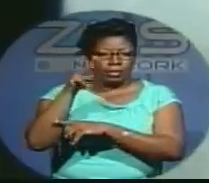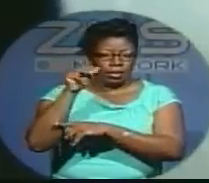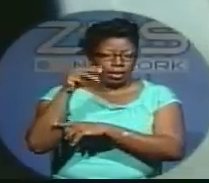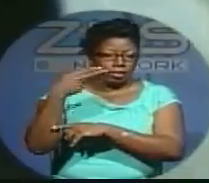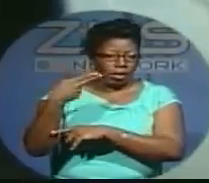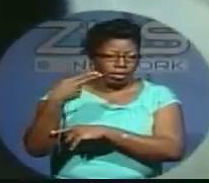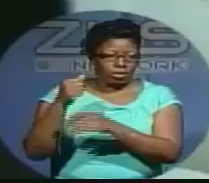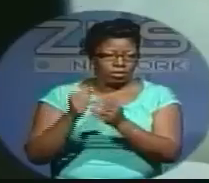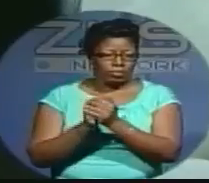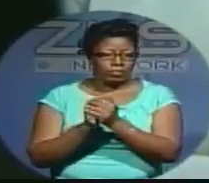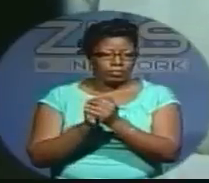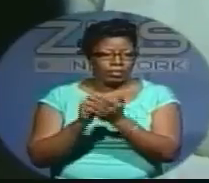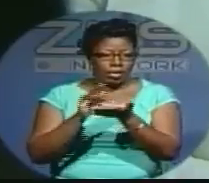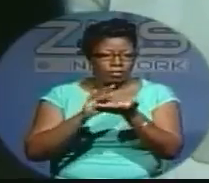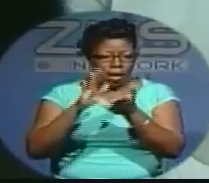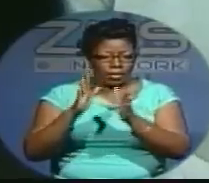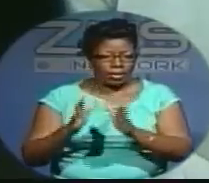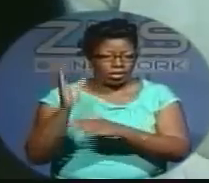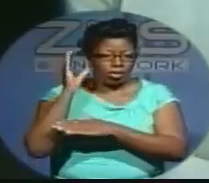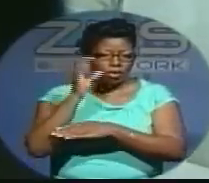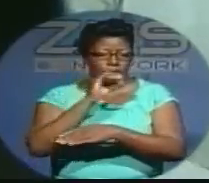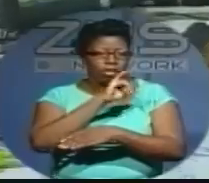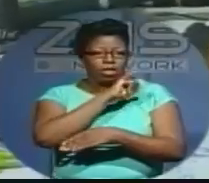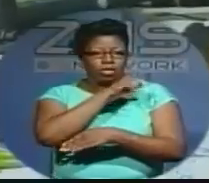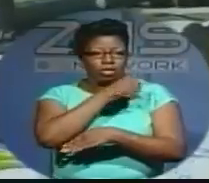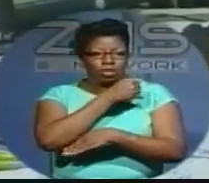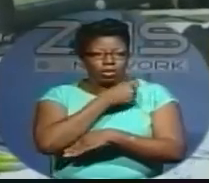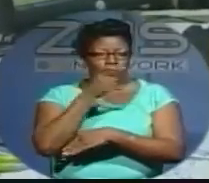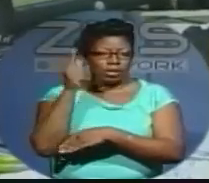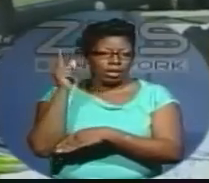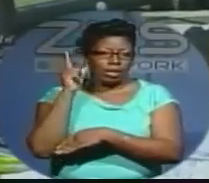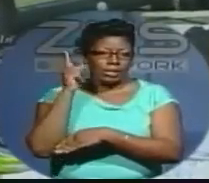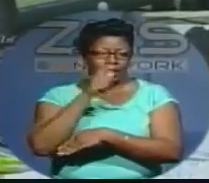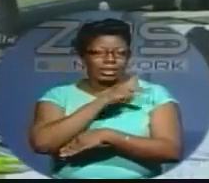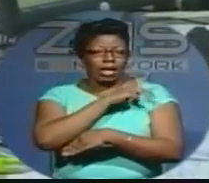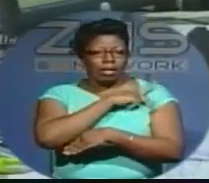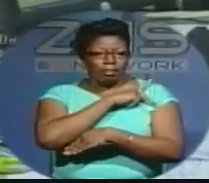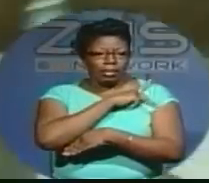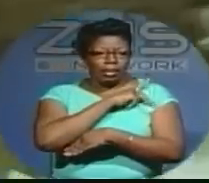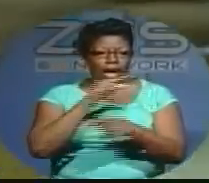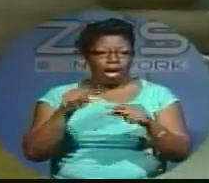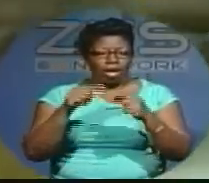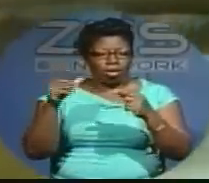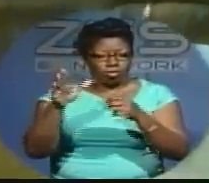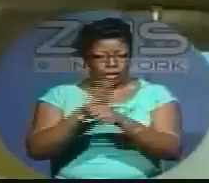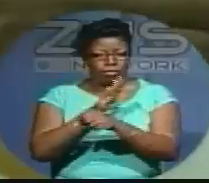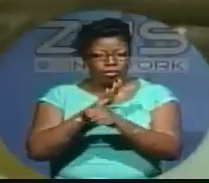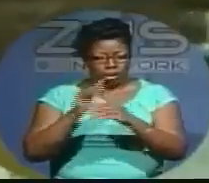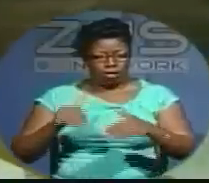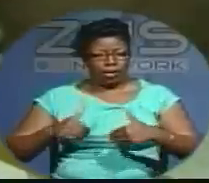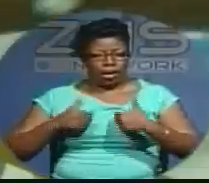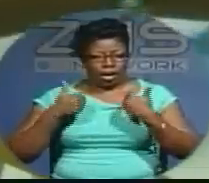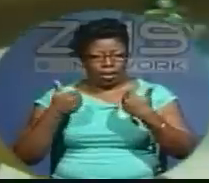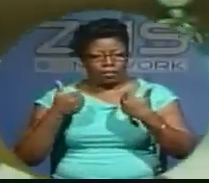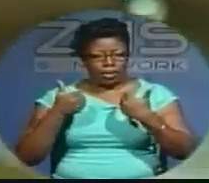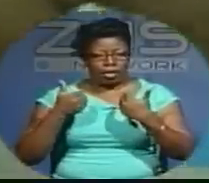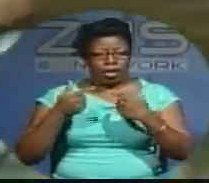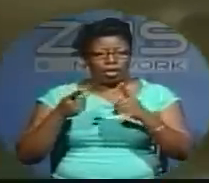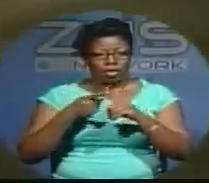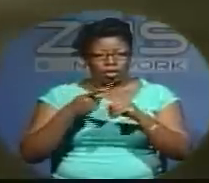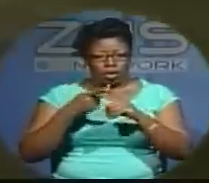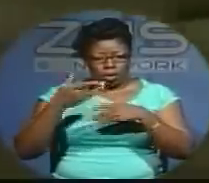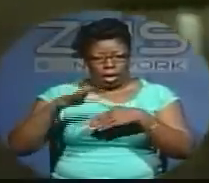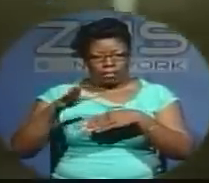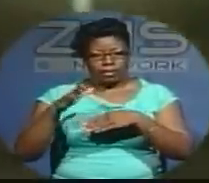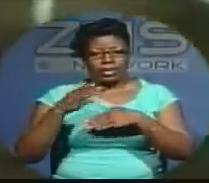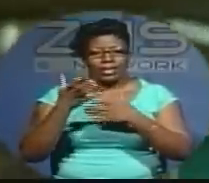Pharmacists Shantia Heal, Quandria Johnson, and Latanya Pinder are all grateful for the opportunity to pursue their passion at home